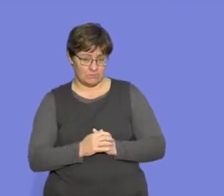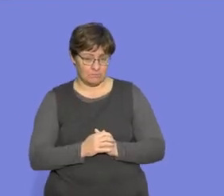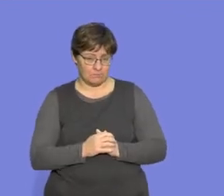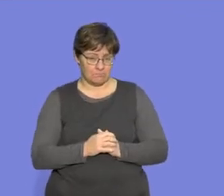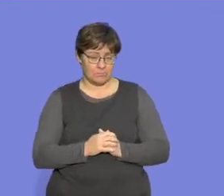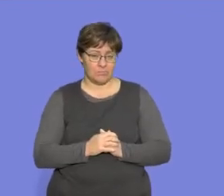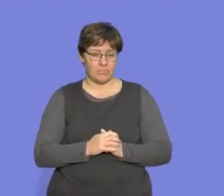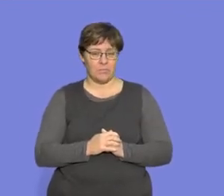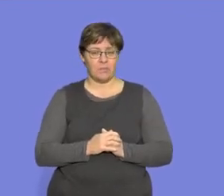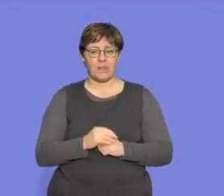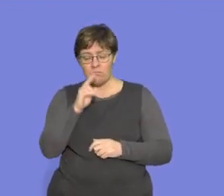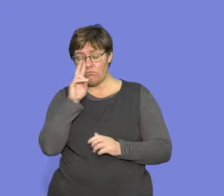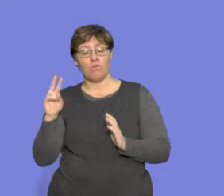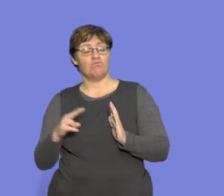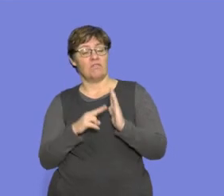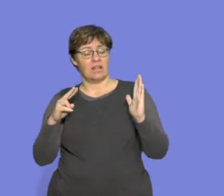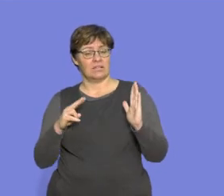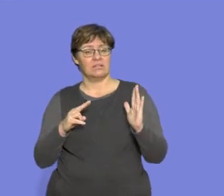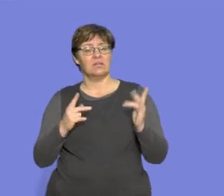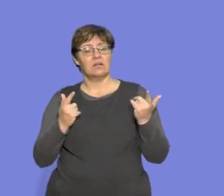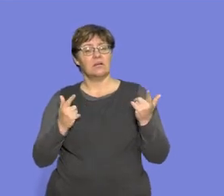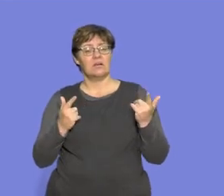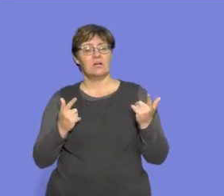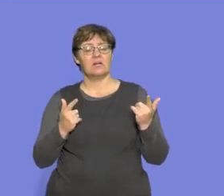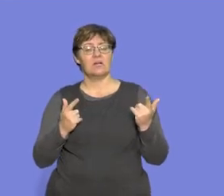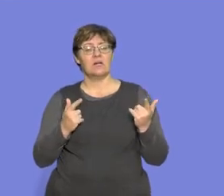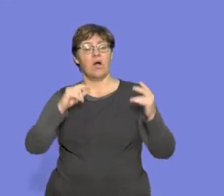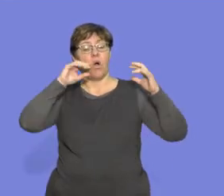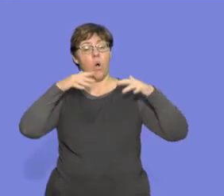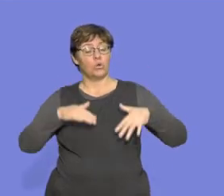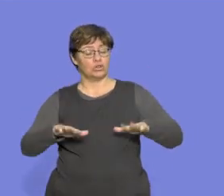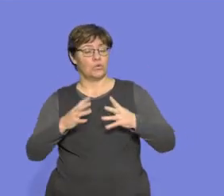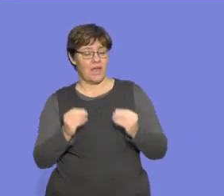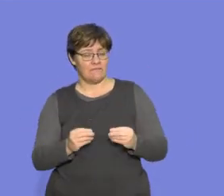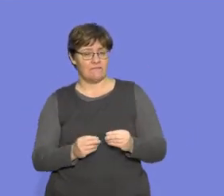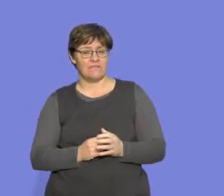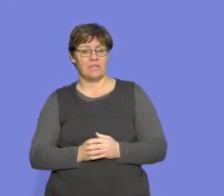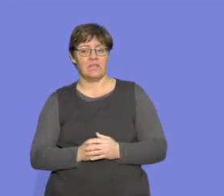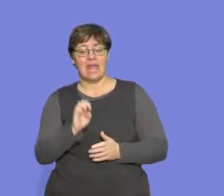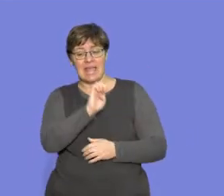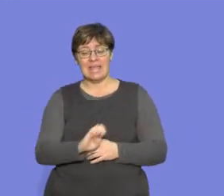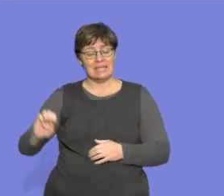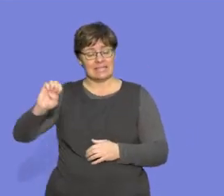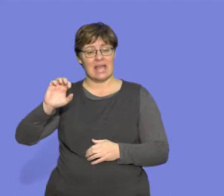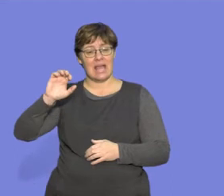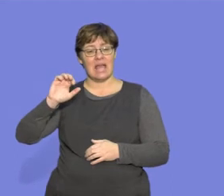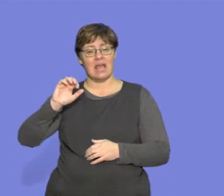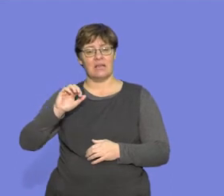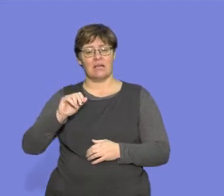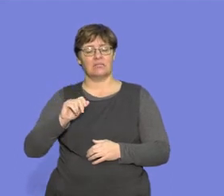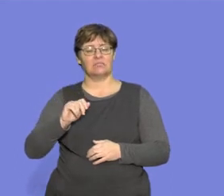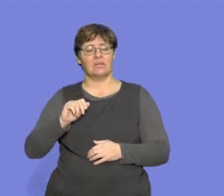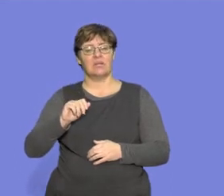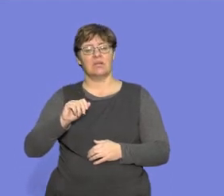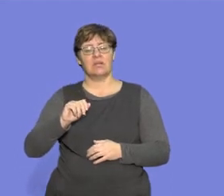stand back and reflect on the types of oceans that we have, as I mentioned, along the east coast we've got the Atlantic, on the